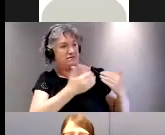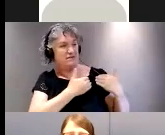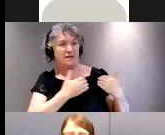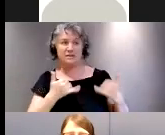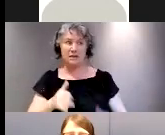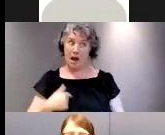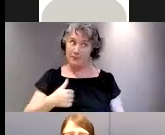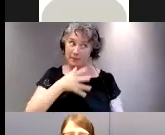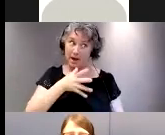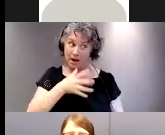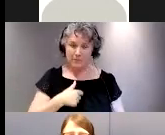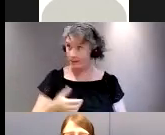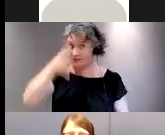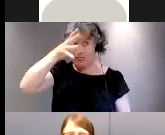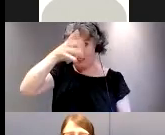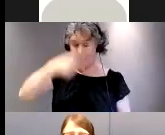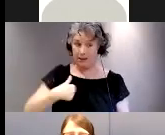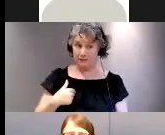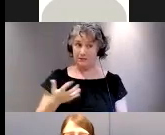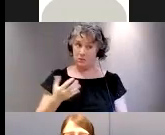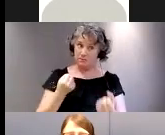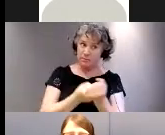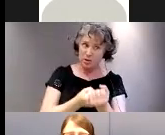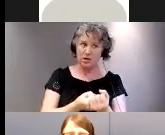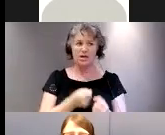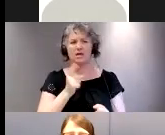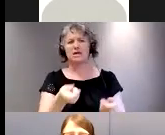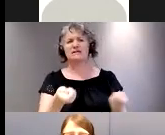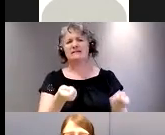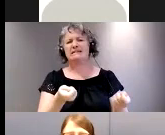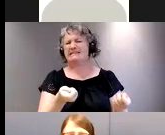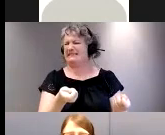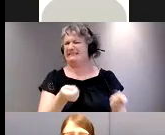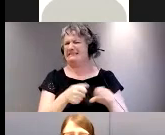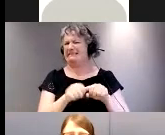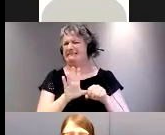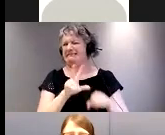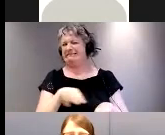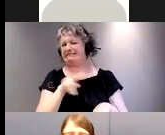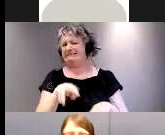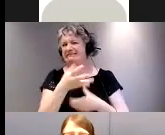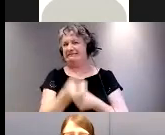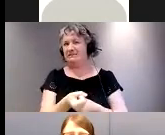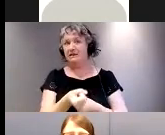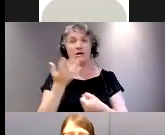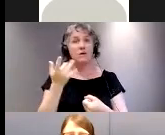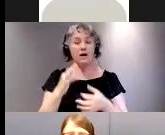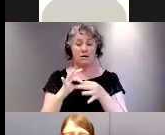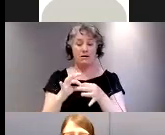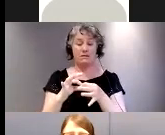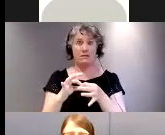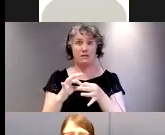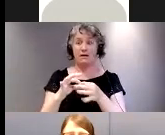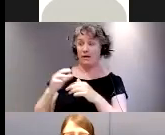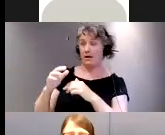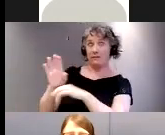still your mom, I'm still your dad, I want to be there for you. You're not going to handle this right. Because often those businesses have been built up by those parents or